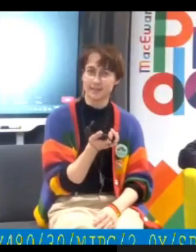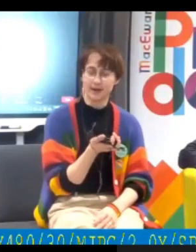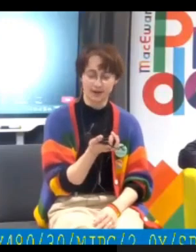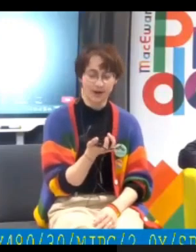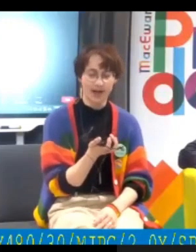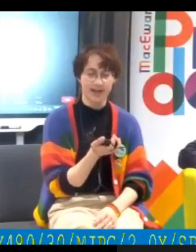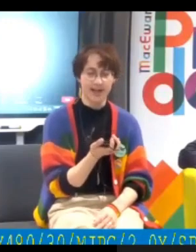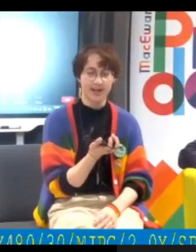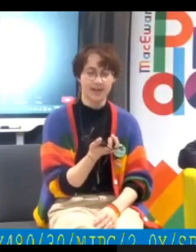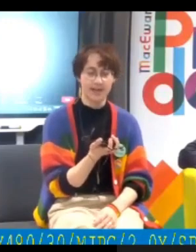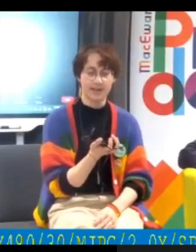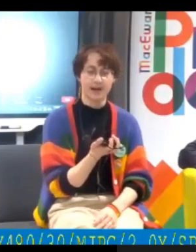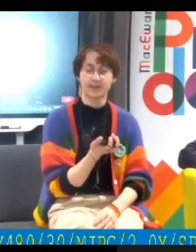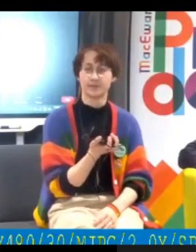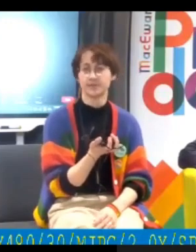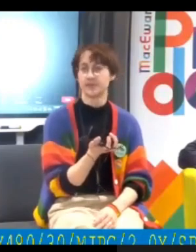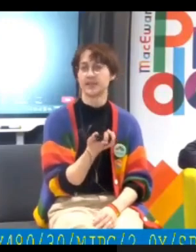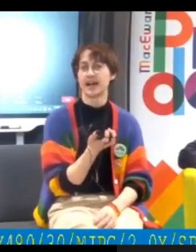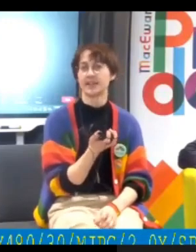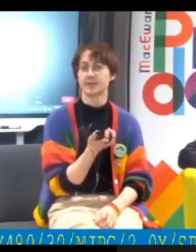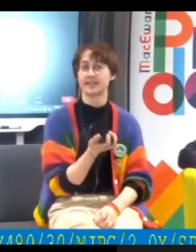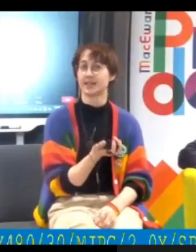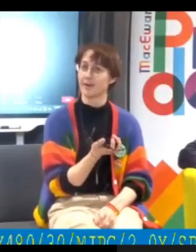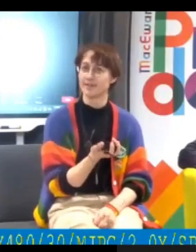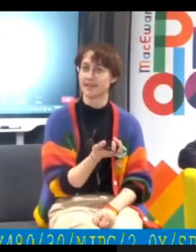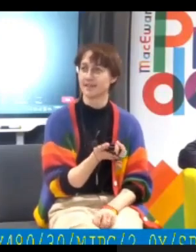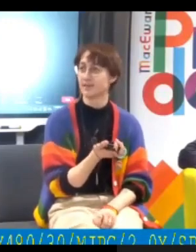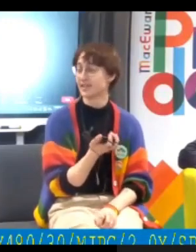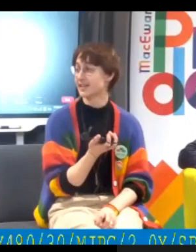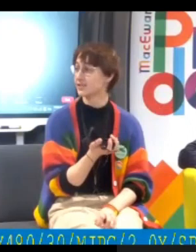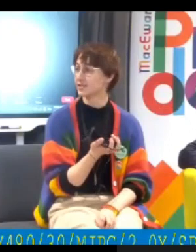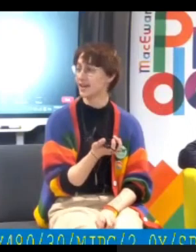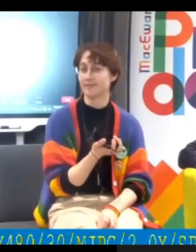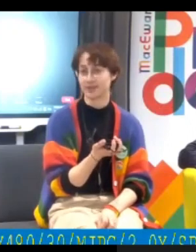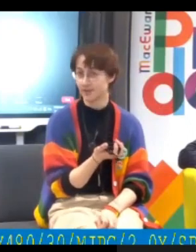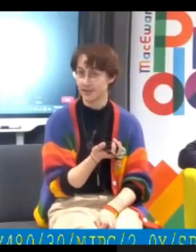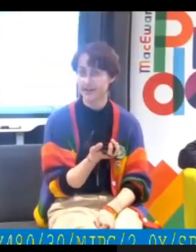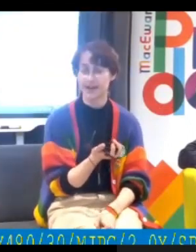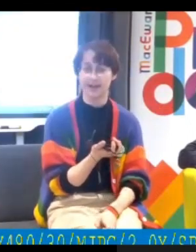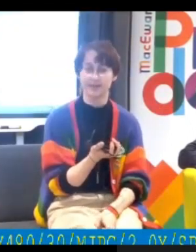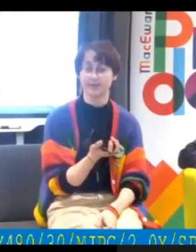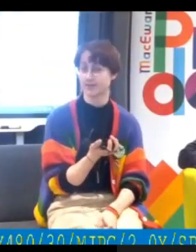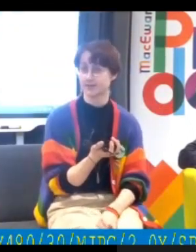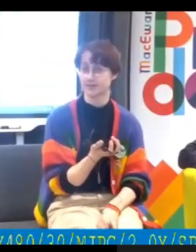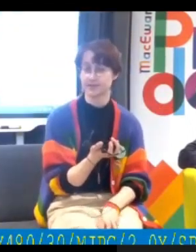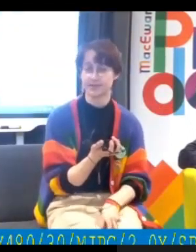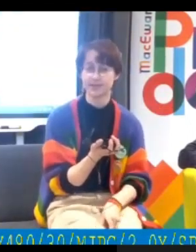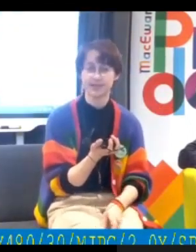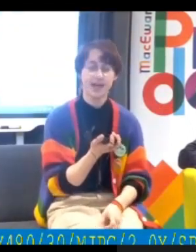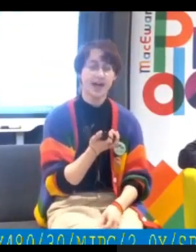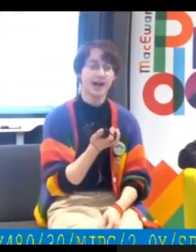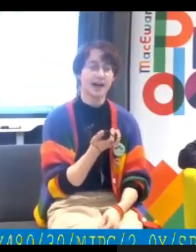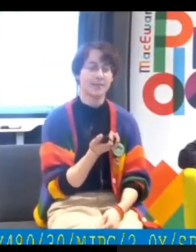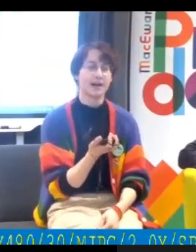Hi, my name is Eddie Punko. I am a practicum student at the Pride Center of Edmonton, as well as a student of MacEwan. I'm a first-year social work